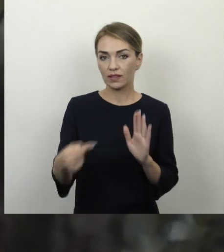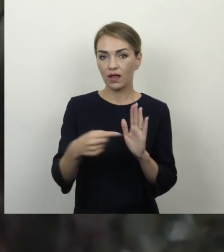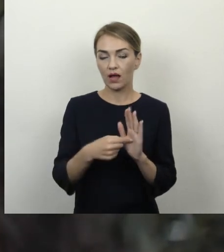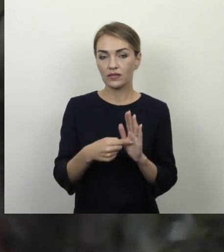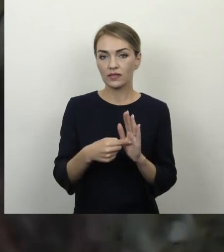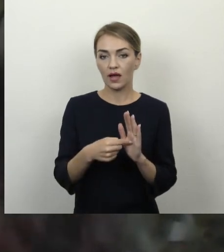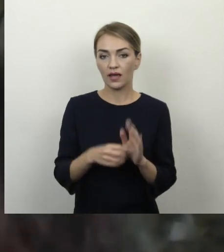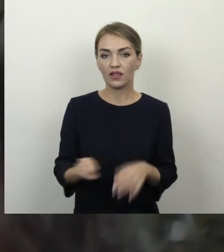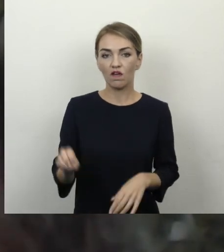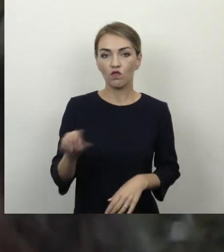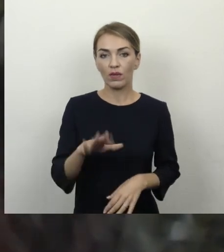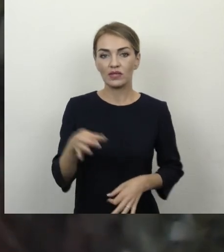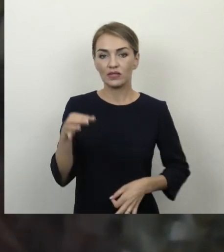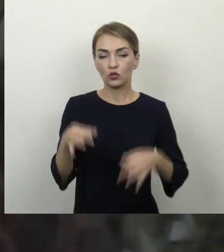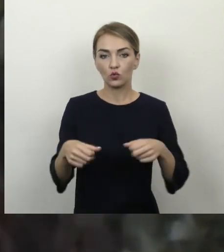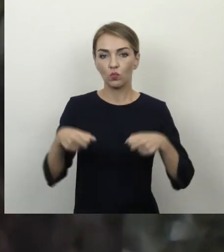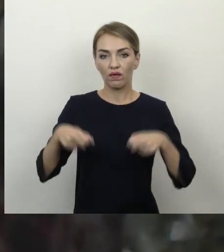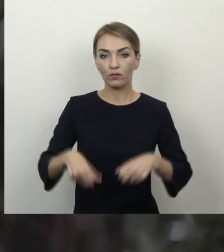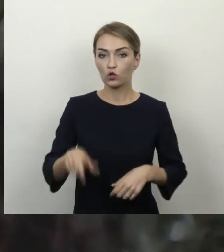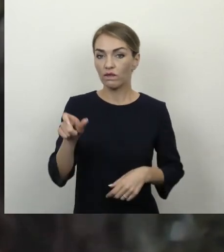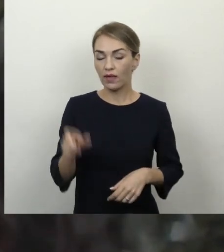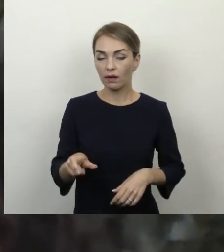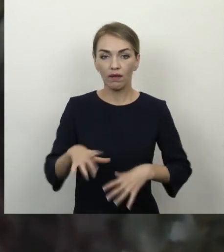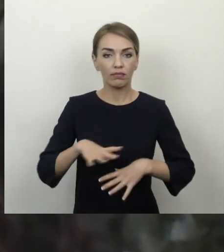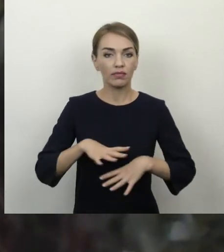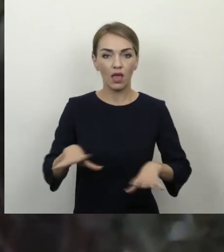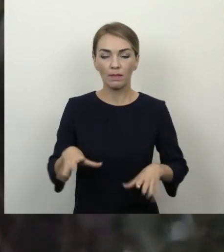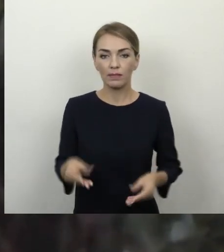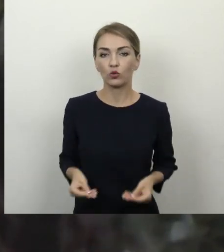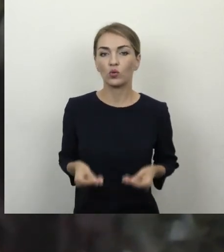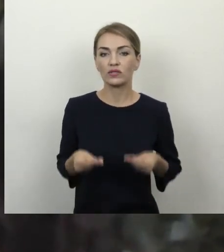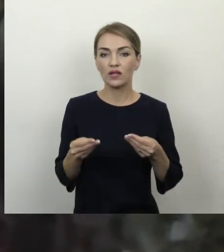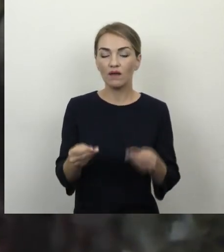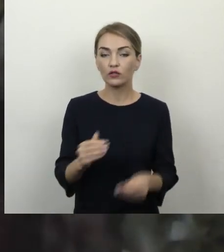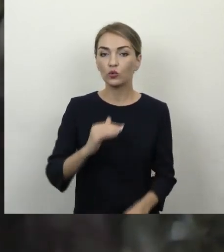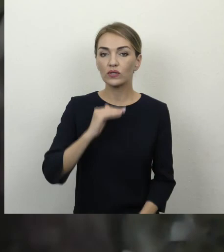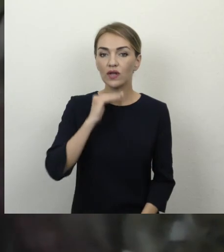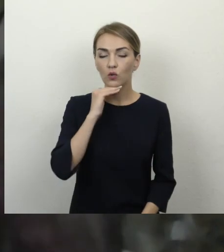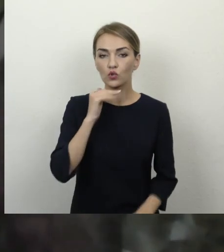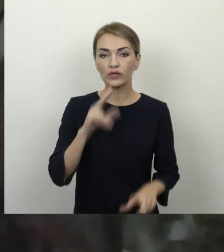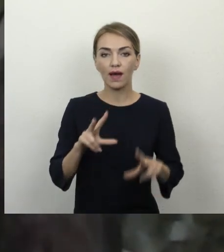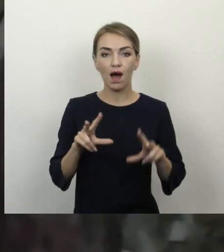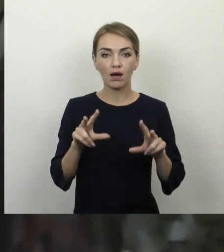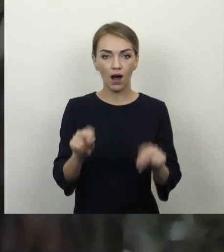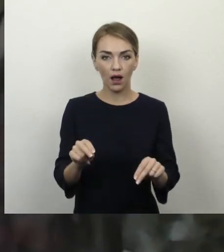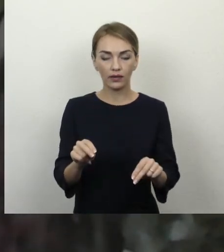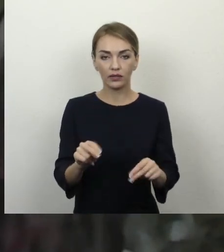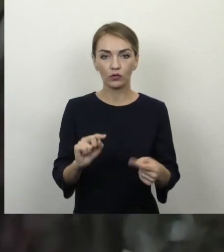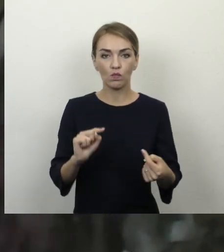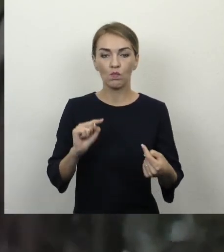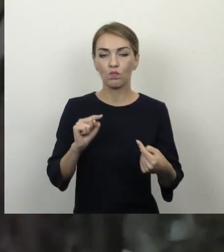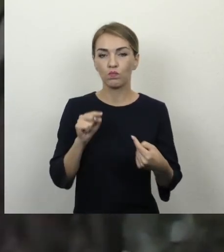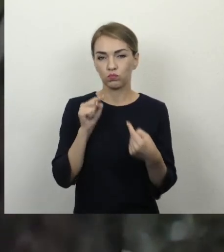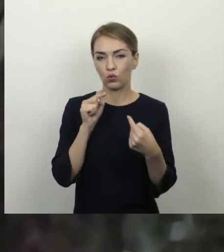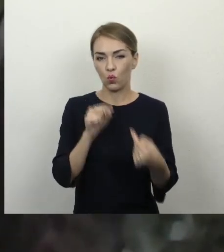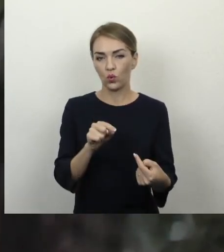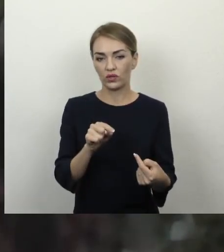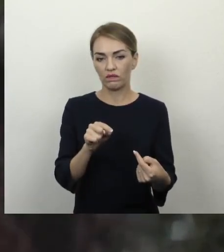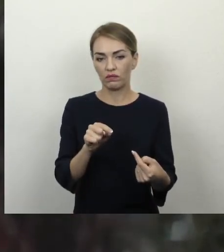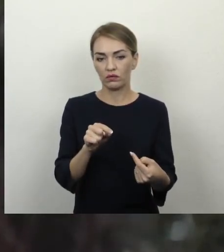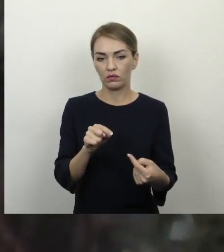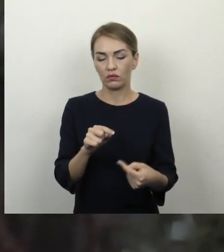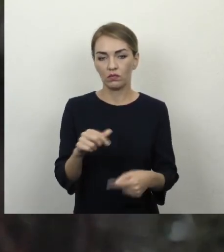have relevant facts to prove that. European Court also said that the